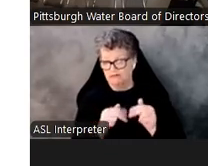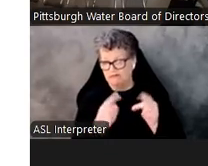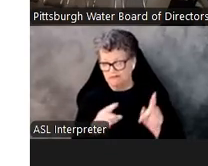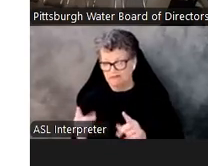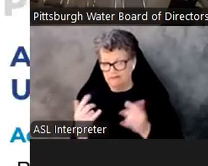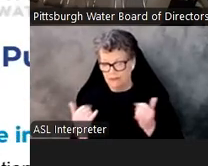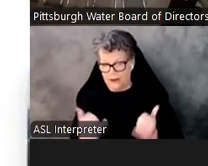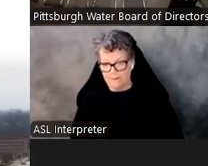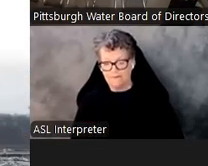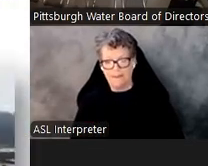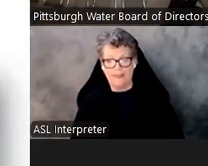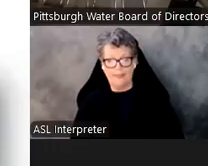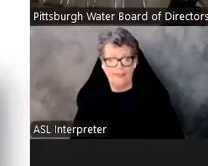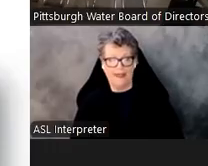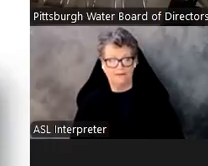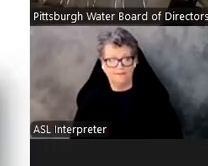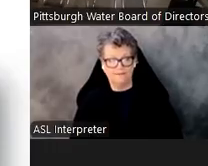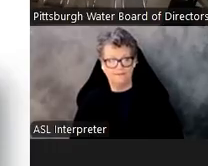time.